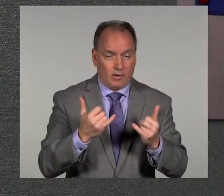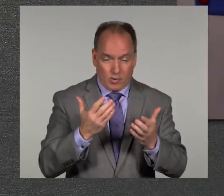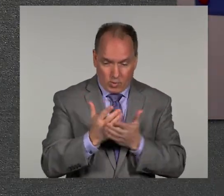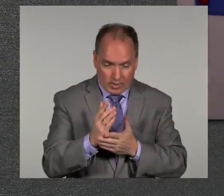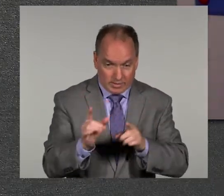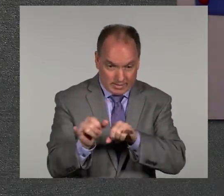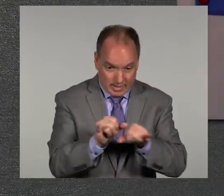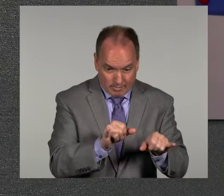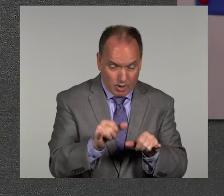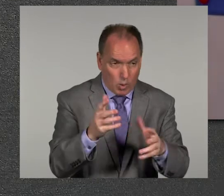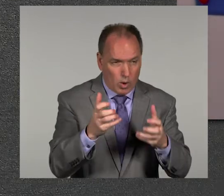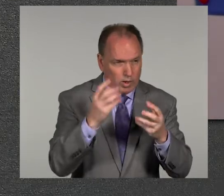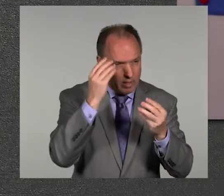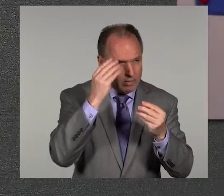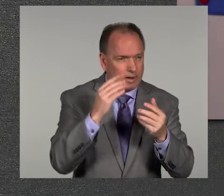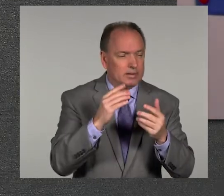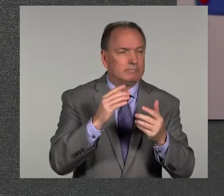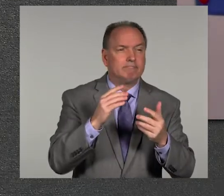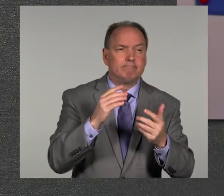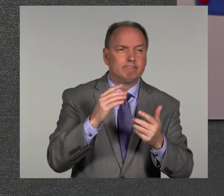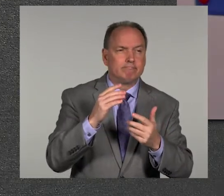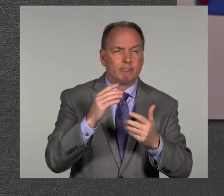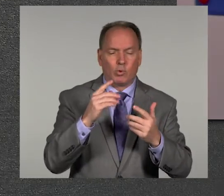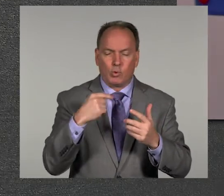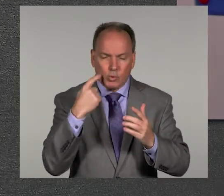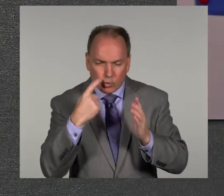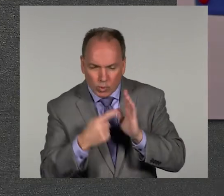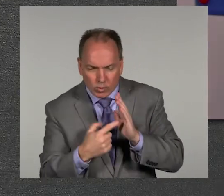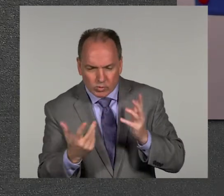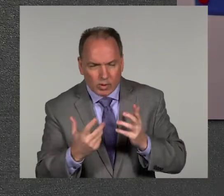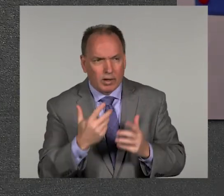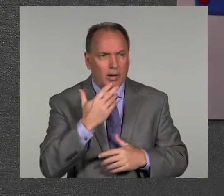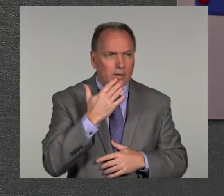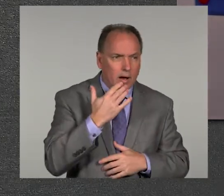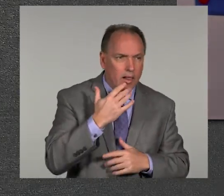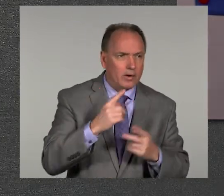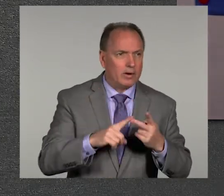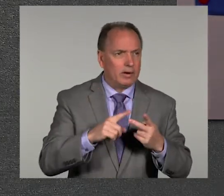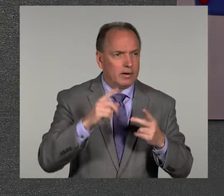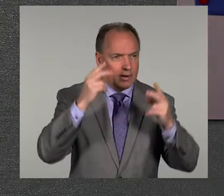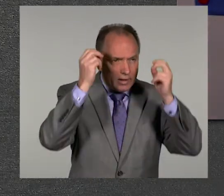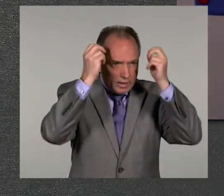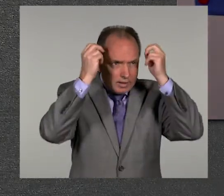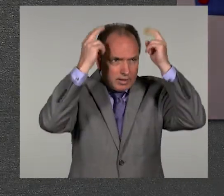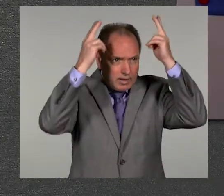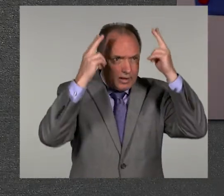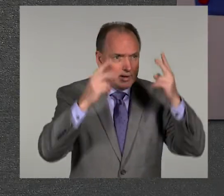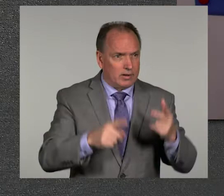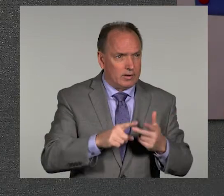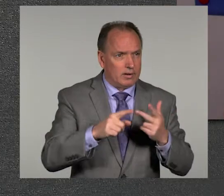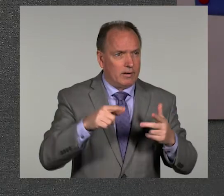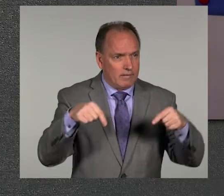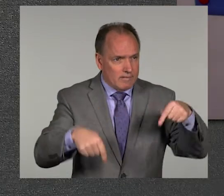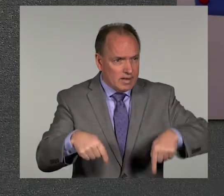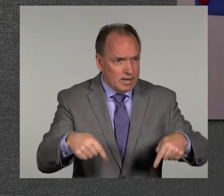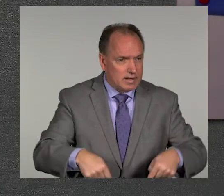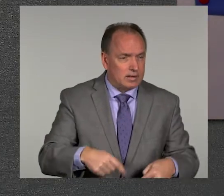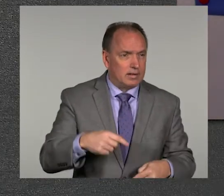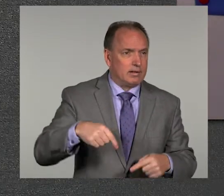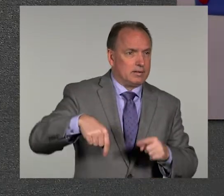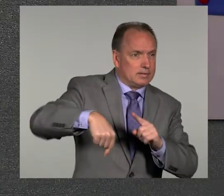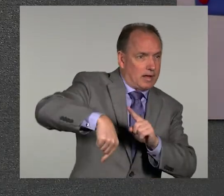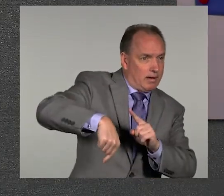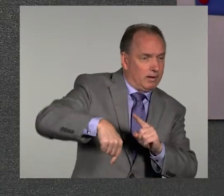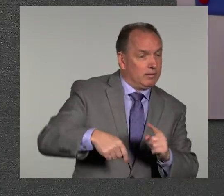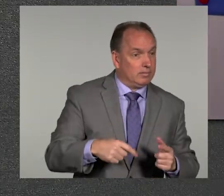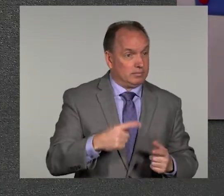All right, same thing. I want you to think about those characteristics that you noticed. So his fur color, his ear color, his feet color, and also